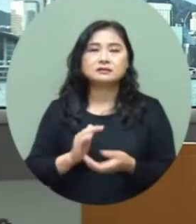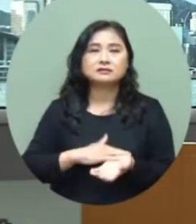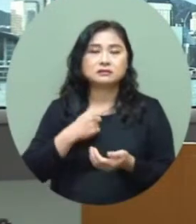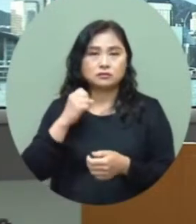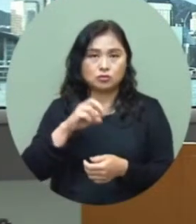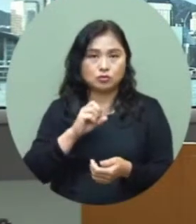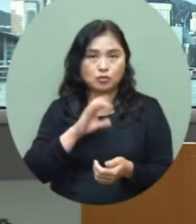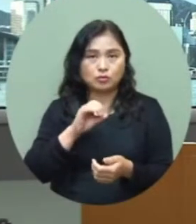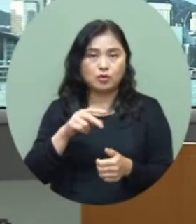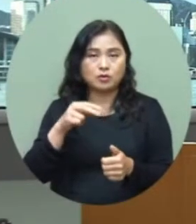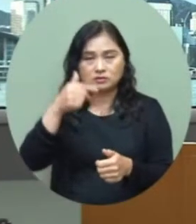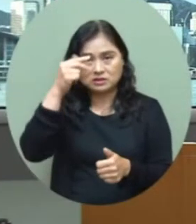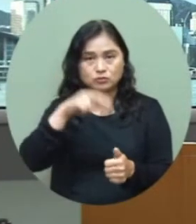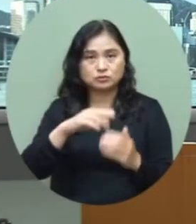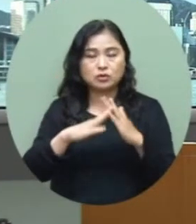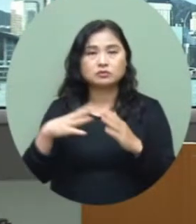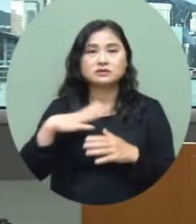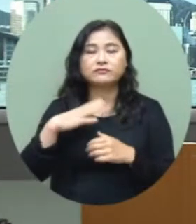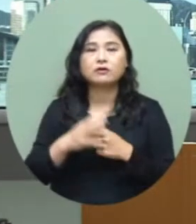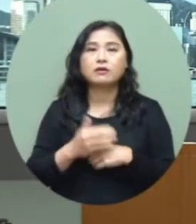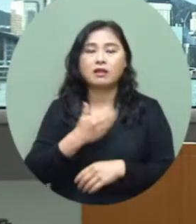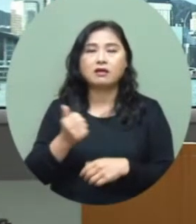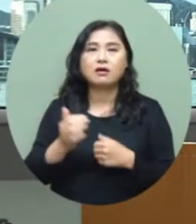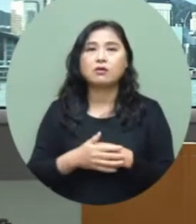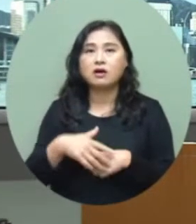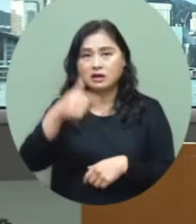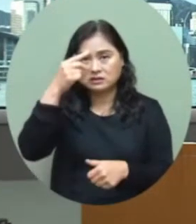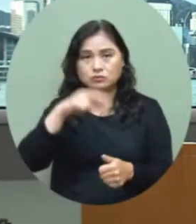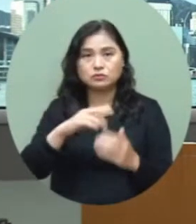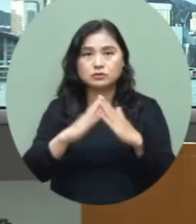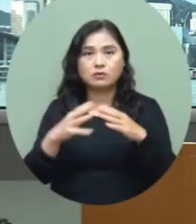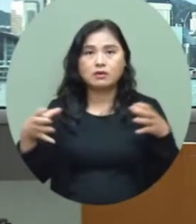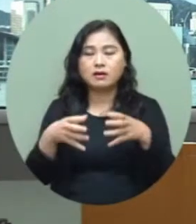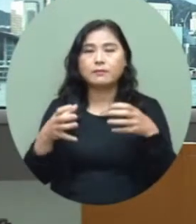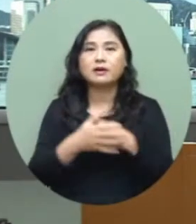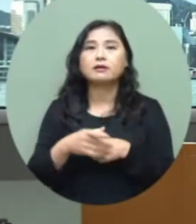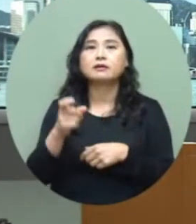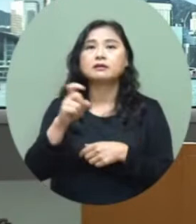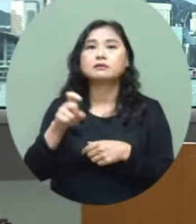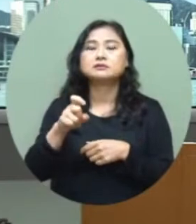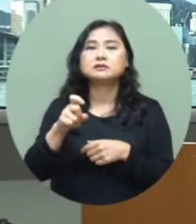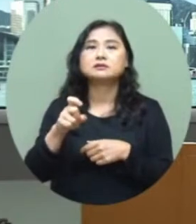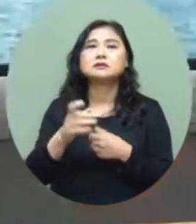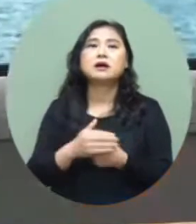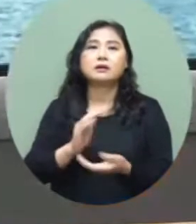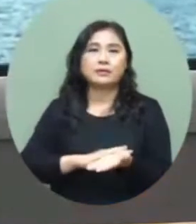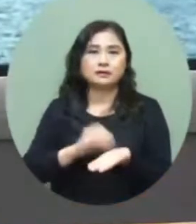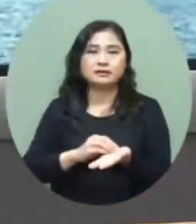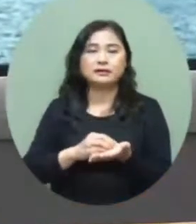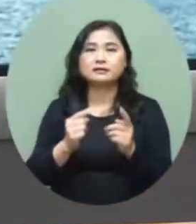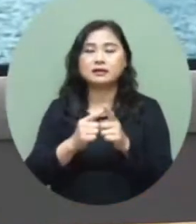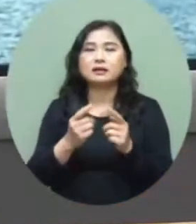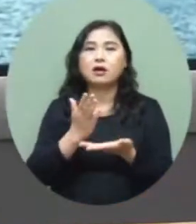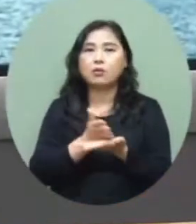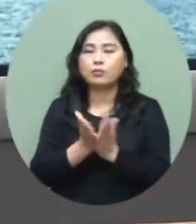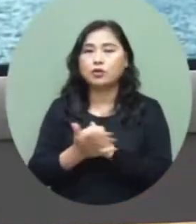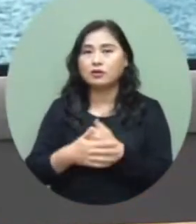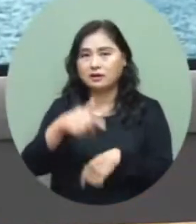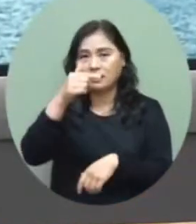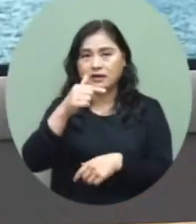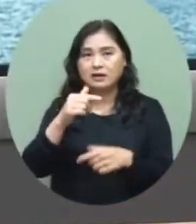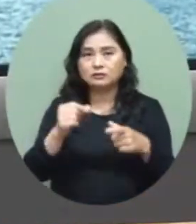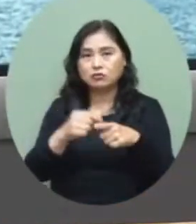Lee about the situation in the HA. Thank you. We have a total of 9,000